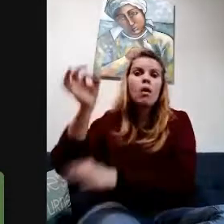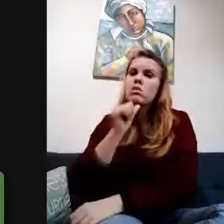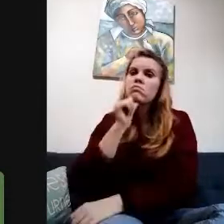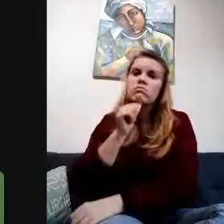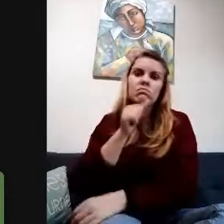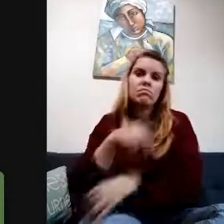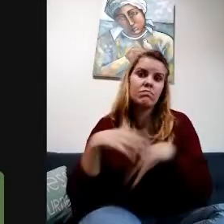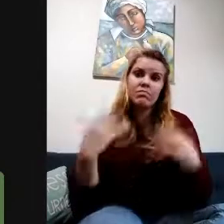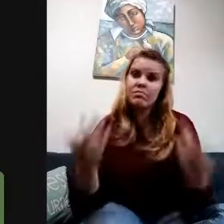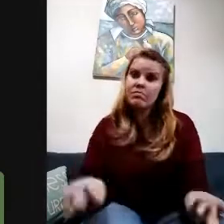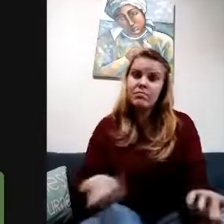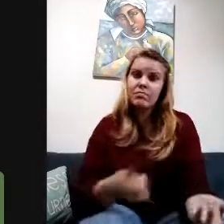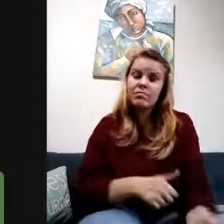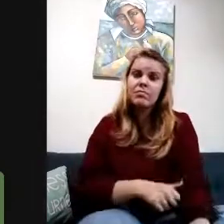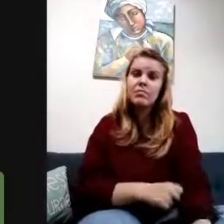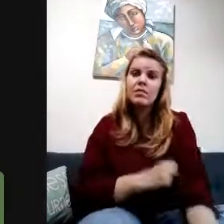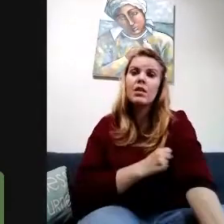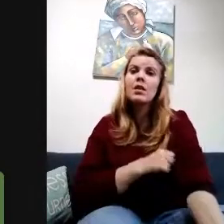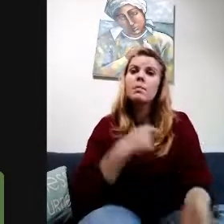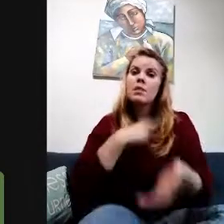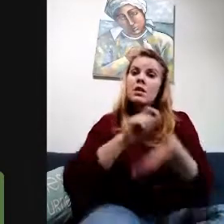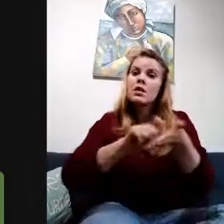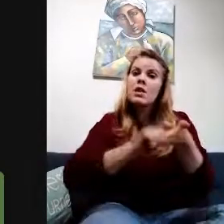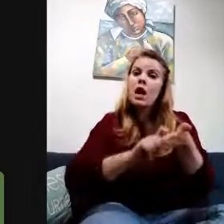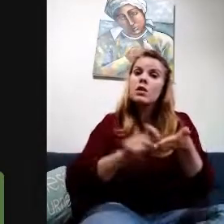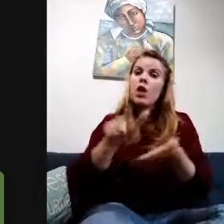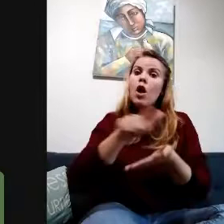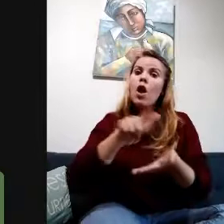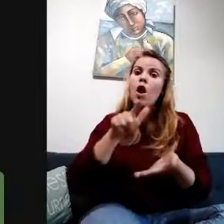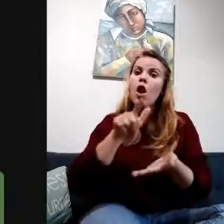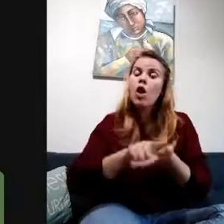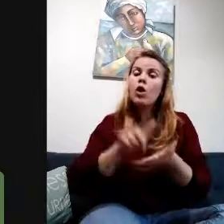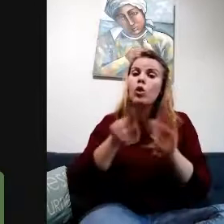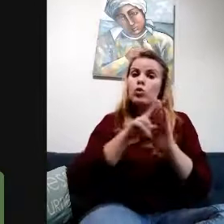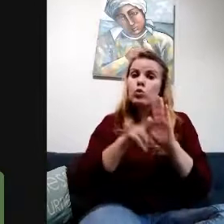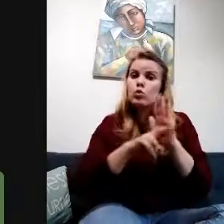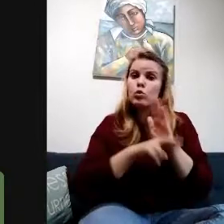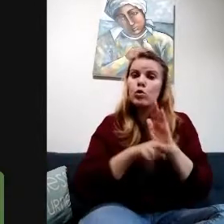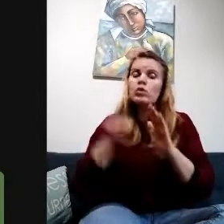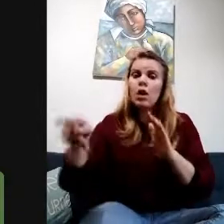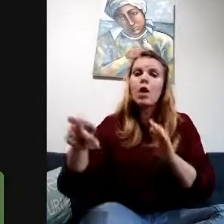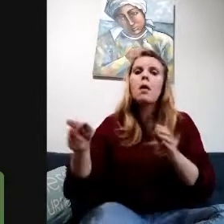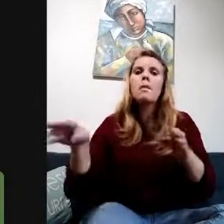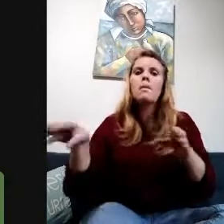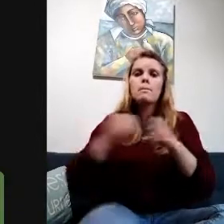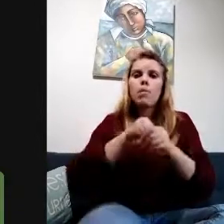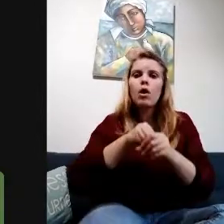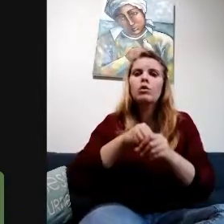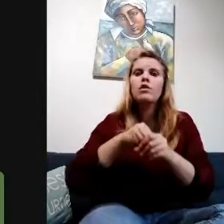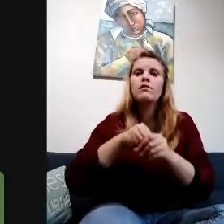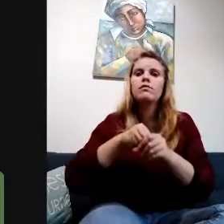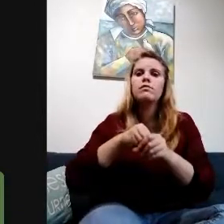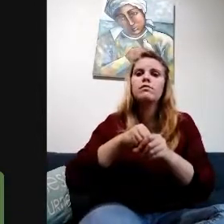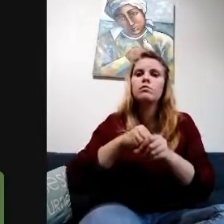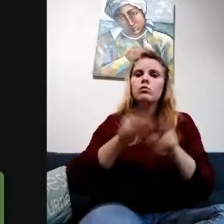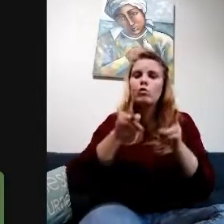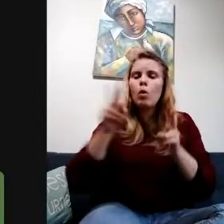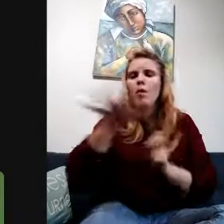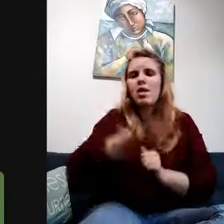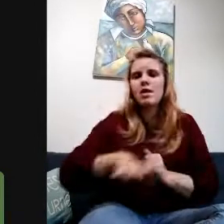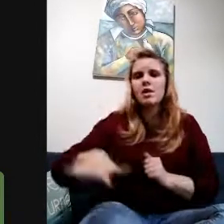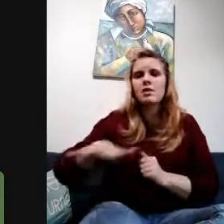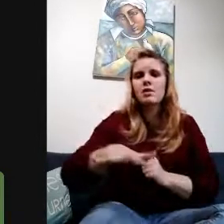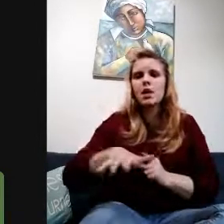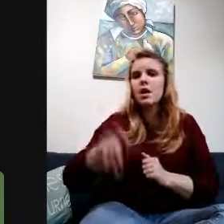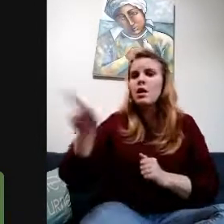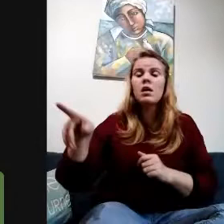drafted in red that those ditches are part of the general area. They're not penalty areas, which means that when you